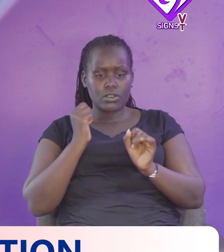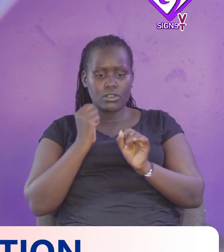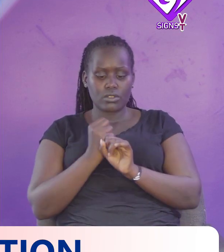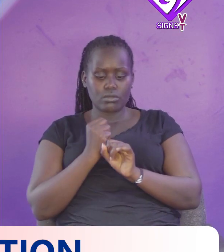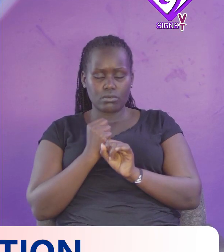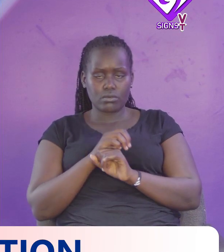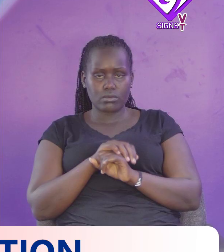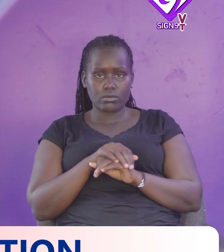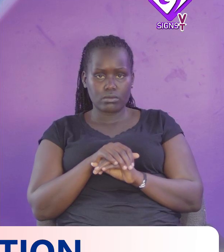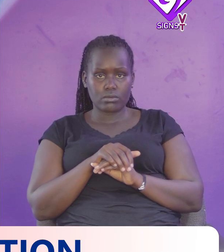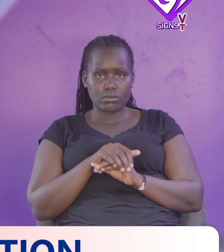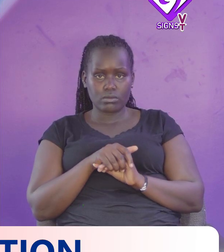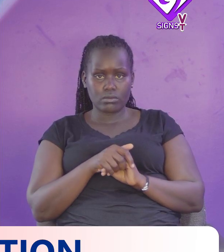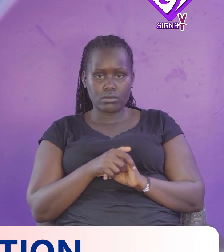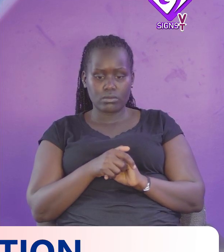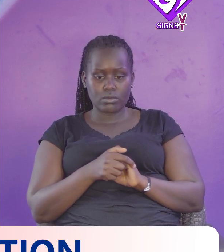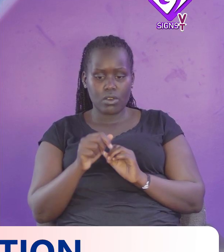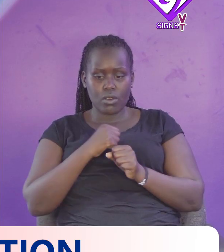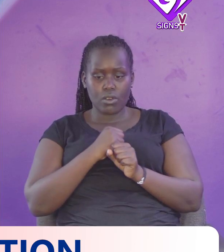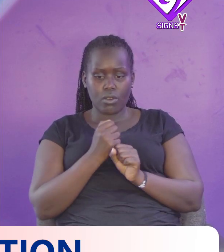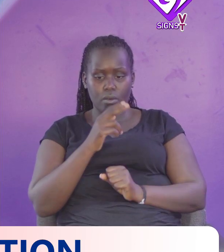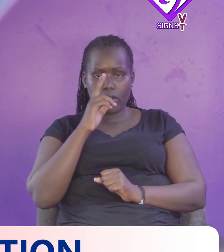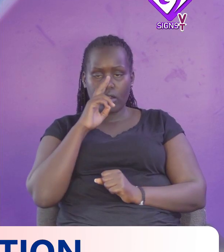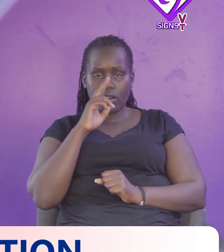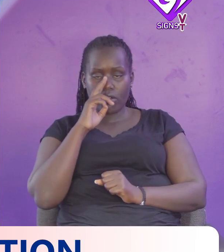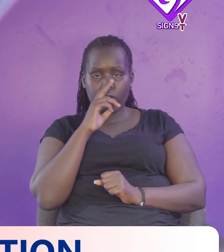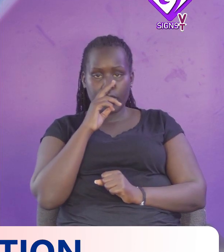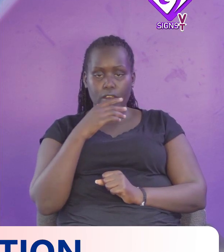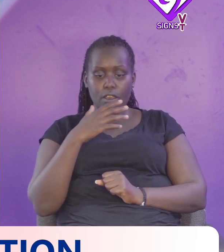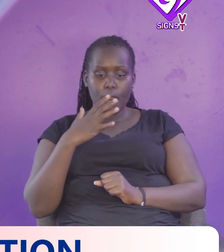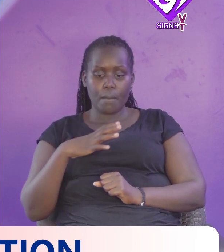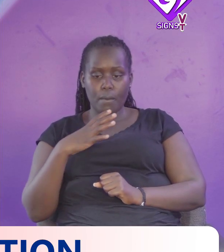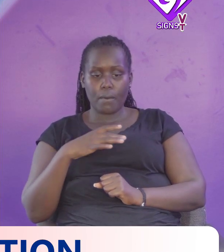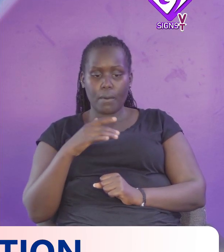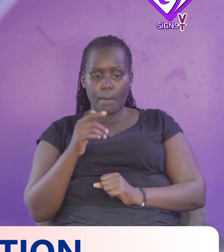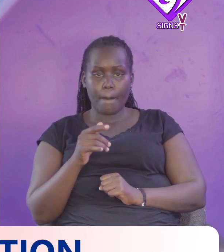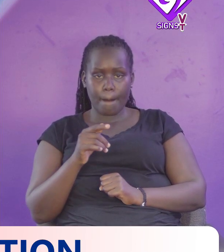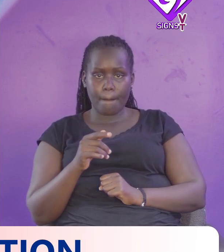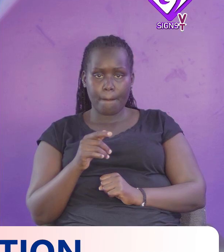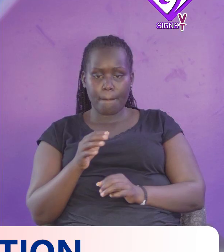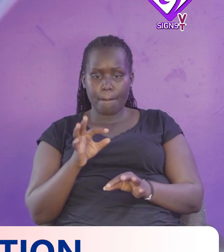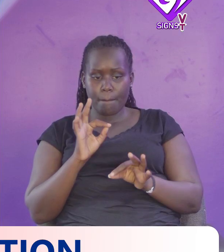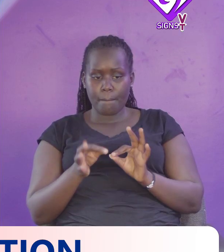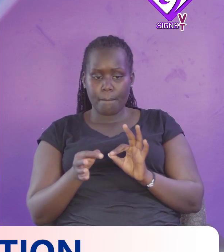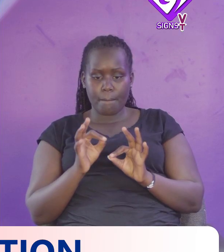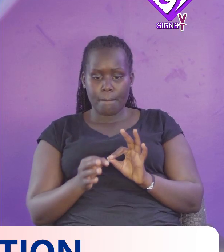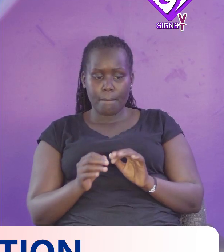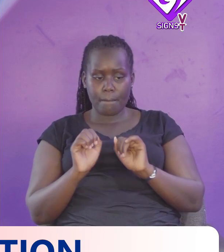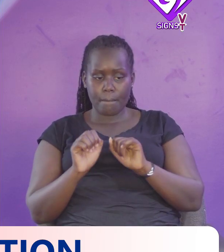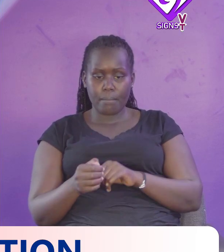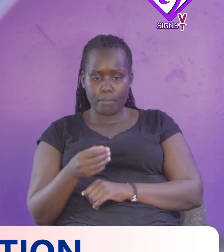language, and we make jokes of such things. People are like, you're busy interpreting, and we can see the